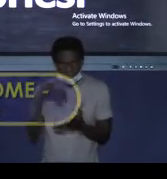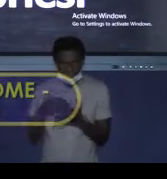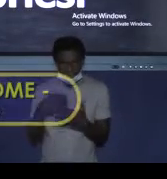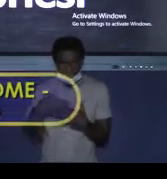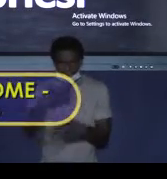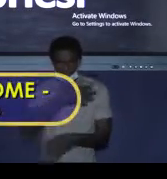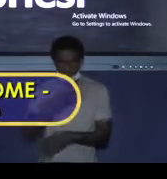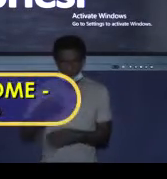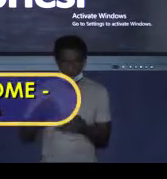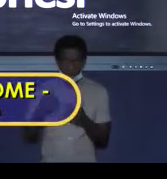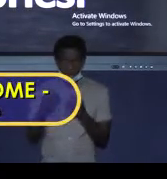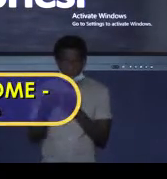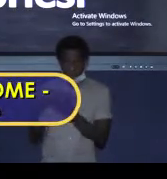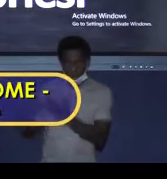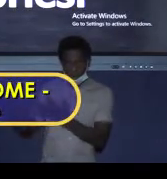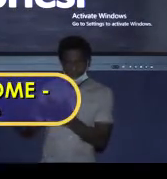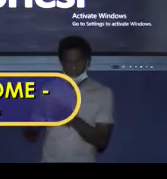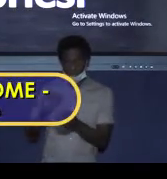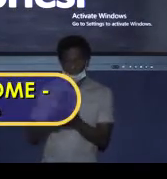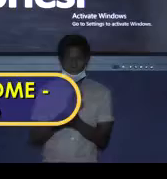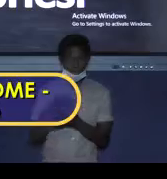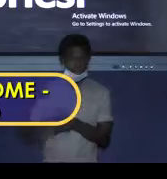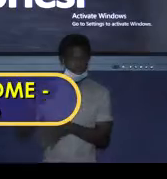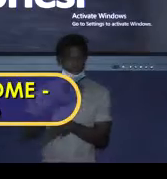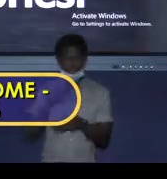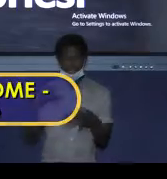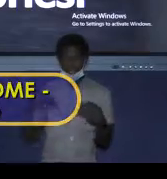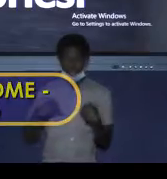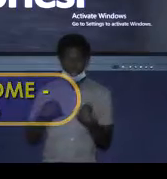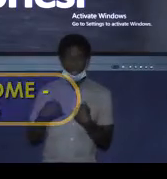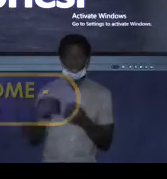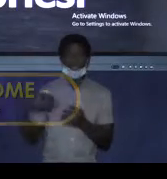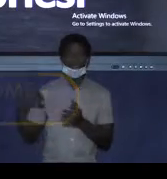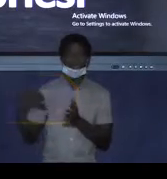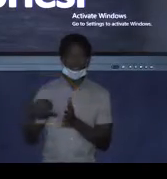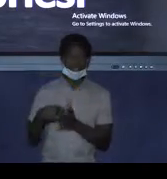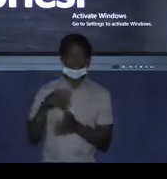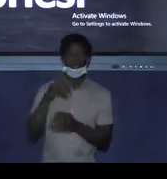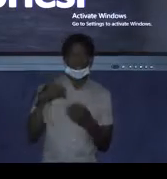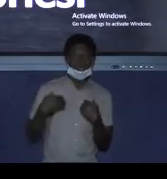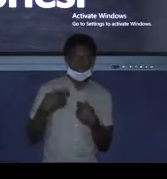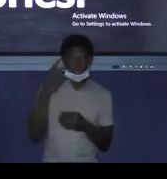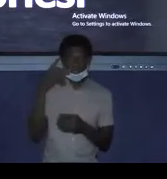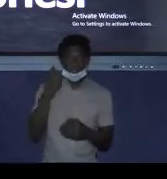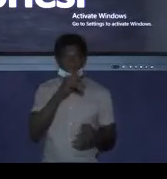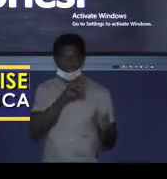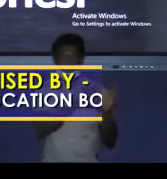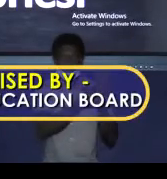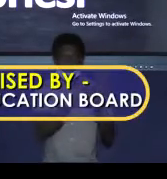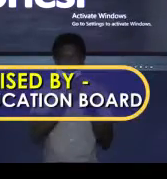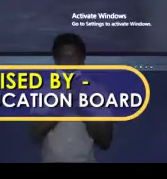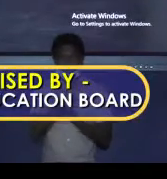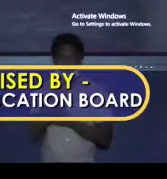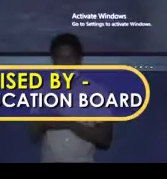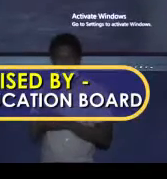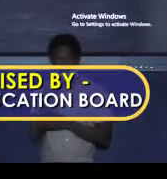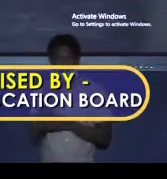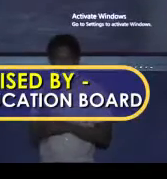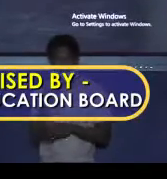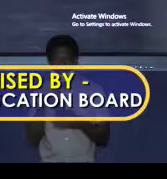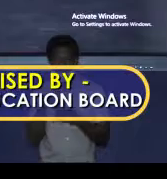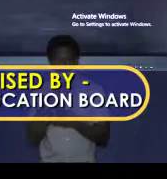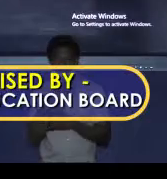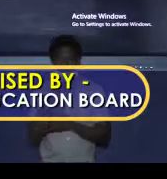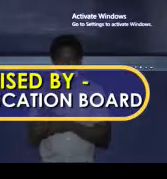glass thermometer before. And in most schools, they also have it. And have, you have seen the picture. That is mercury in